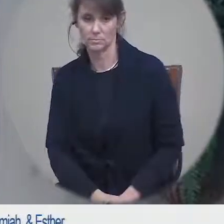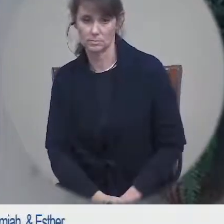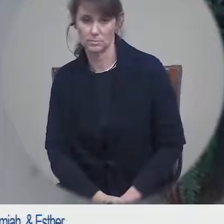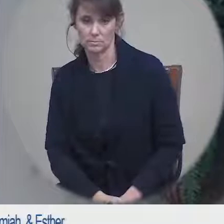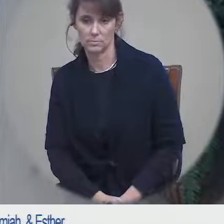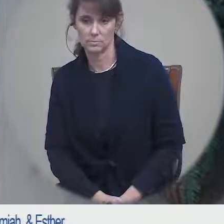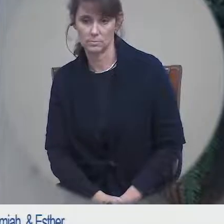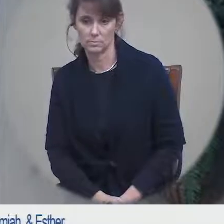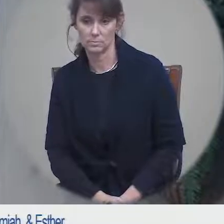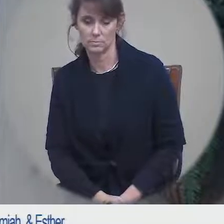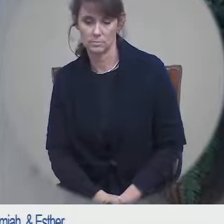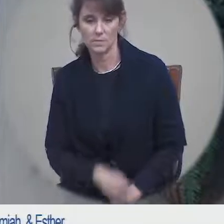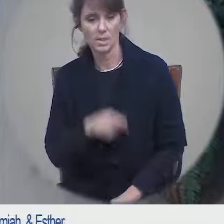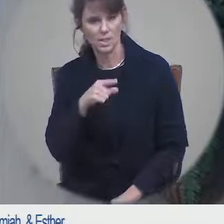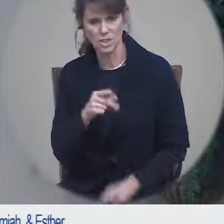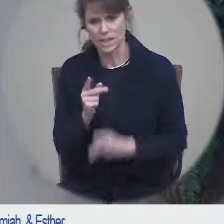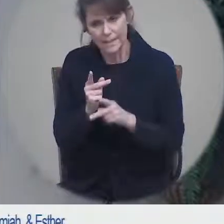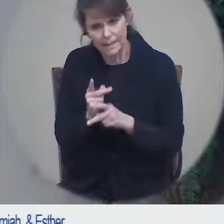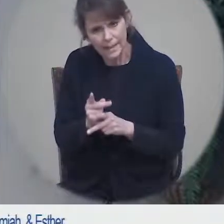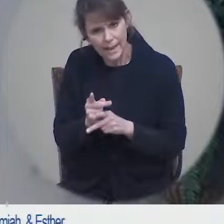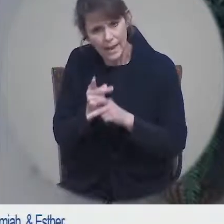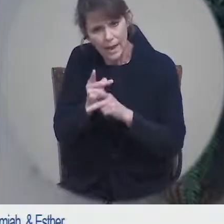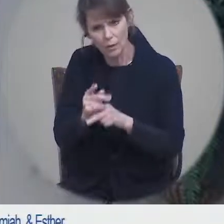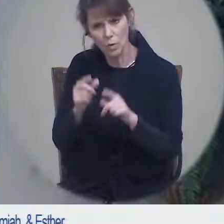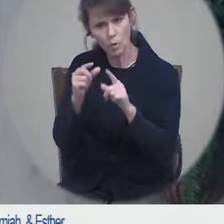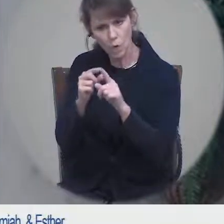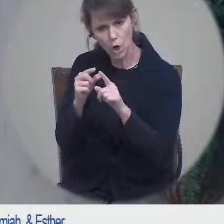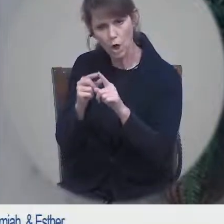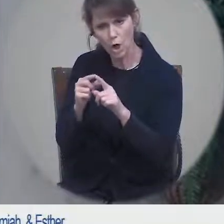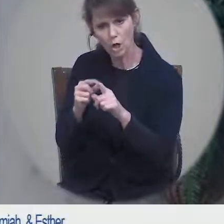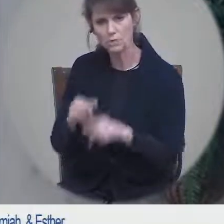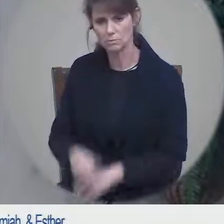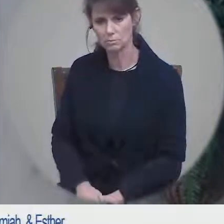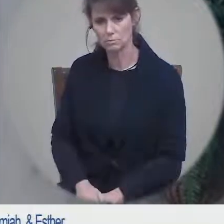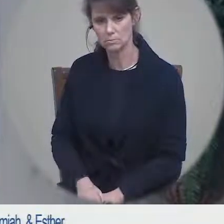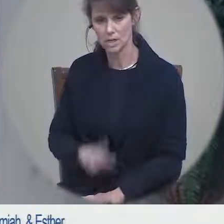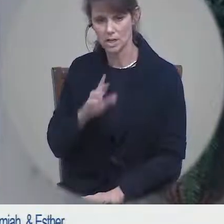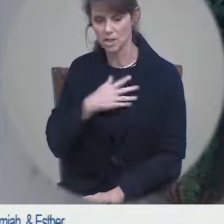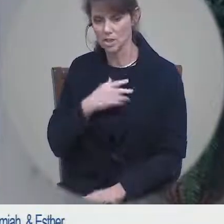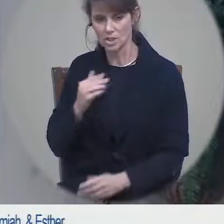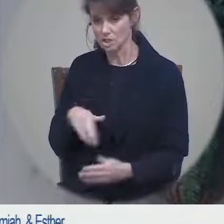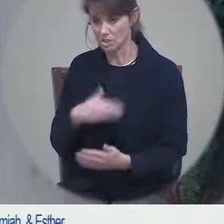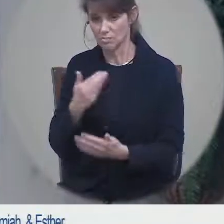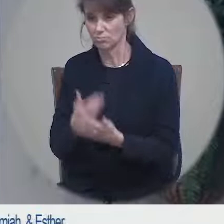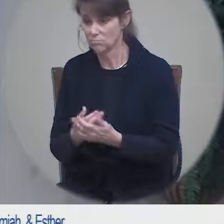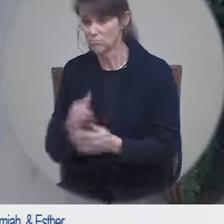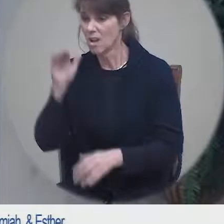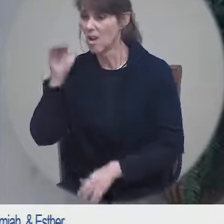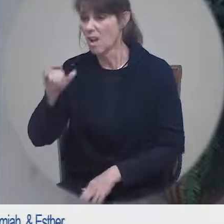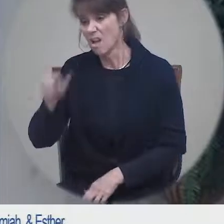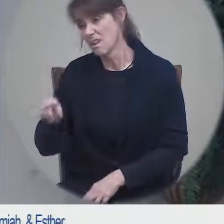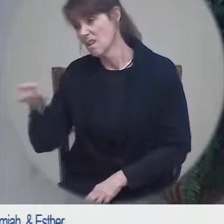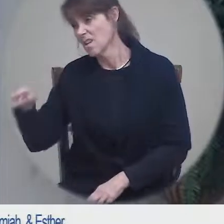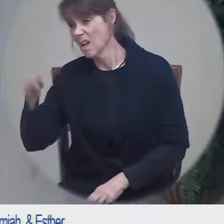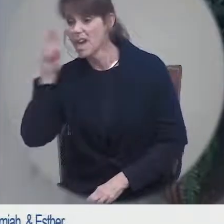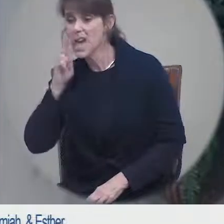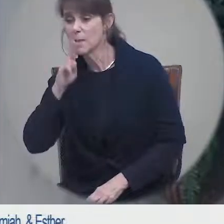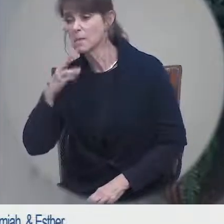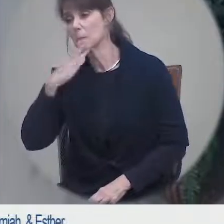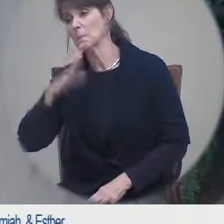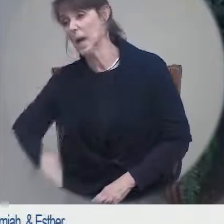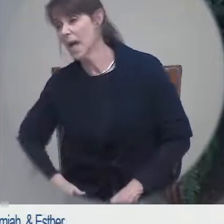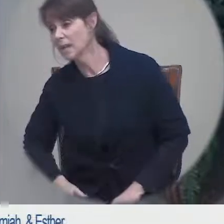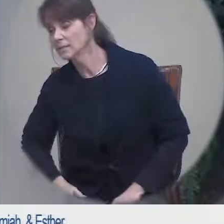notice how skillfully she kind of goes through this. She doesn't first come right out and says, "Yep, Haman's the bad guy," right?